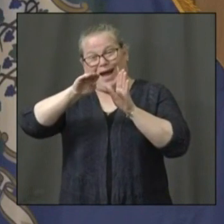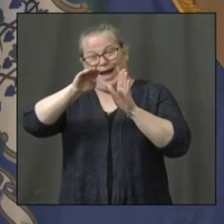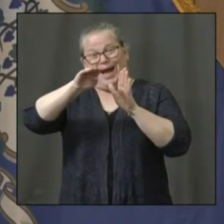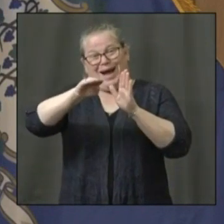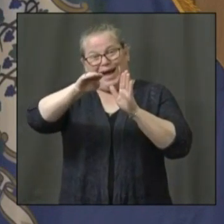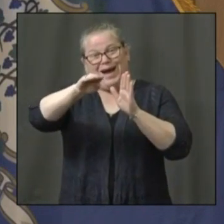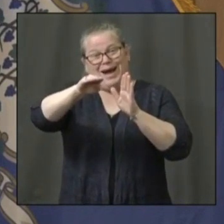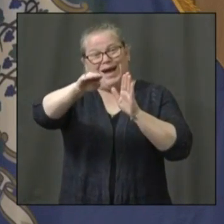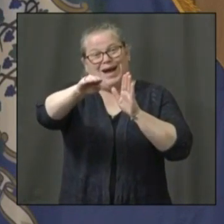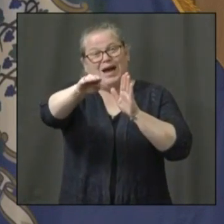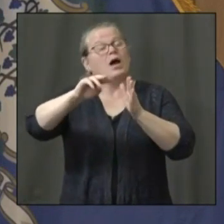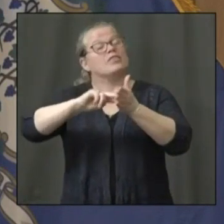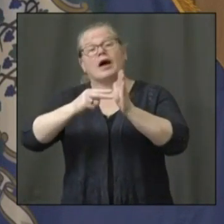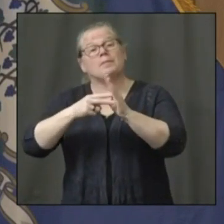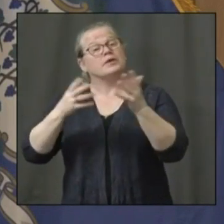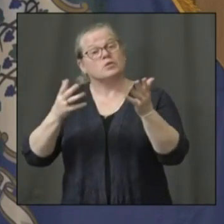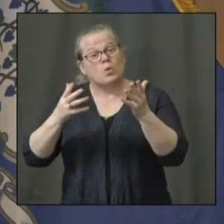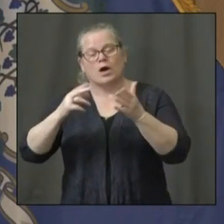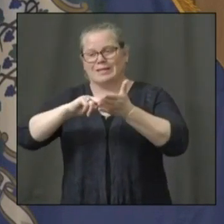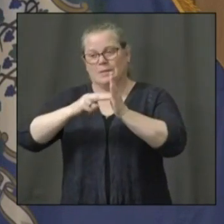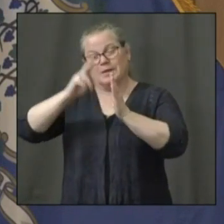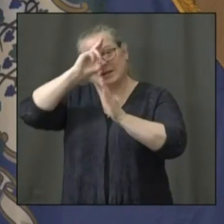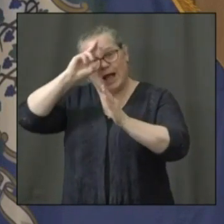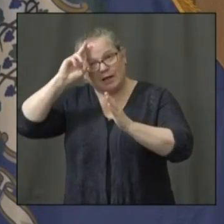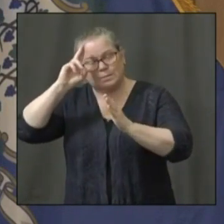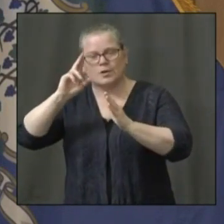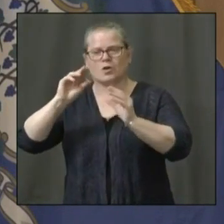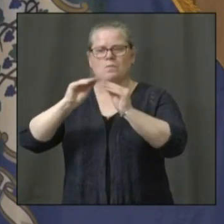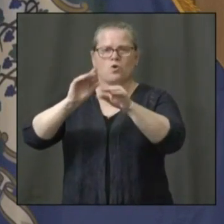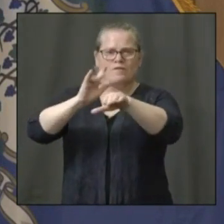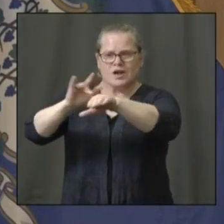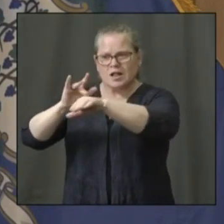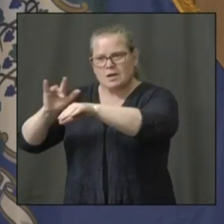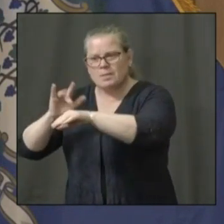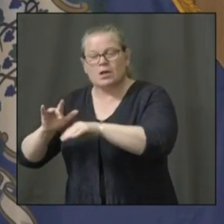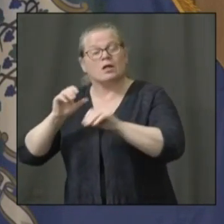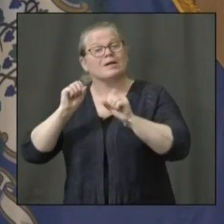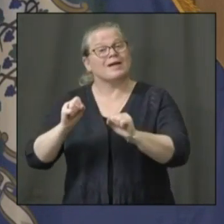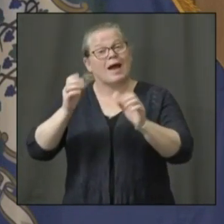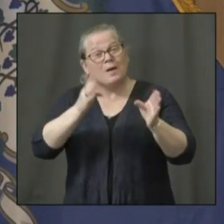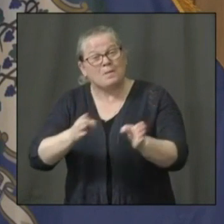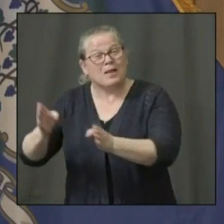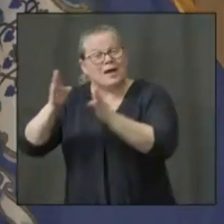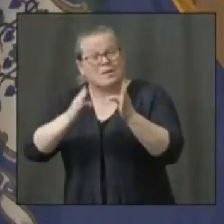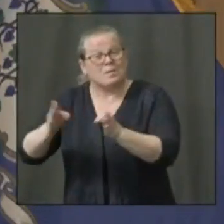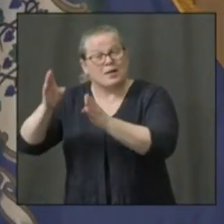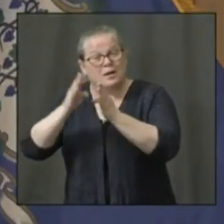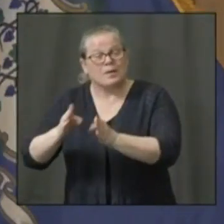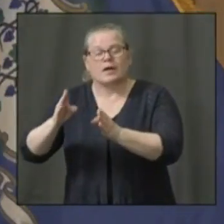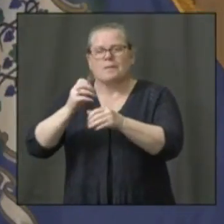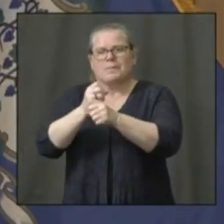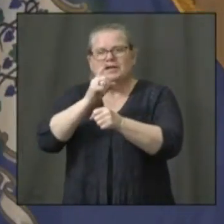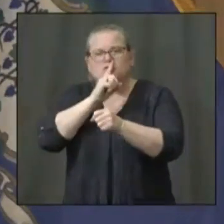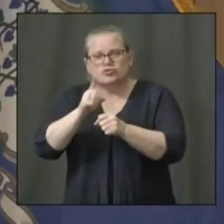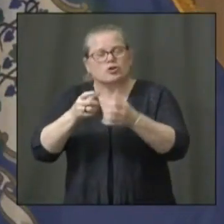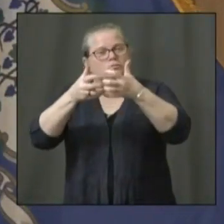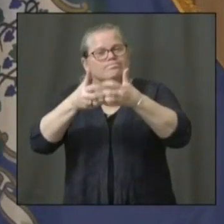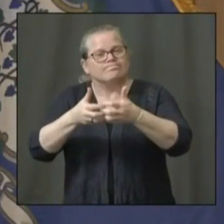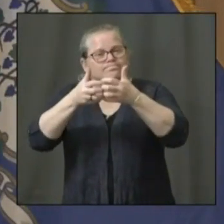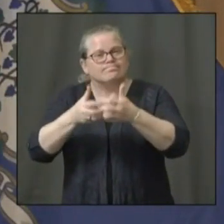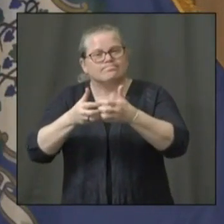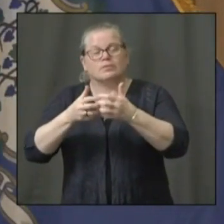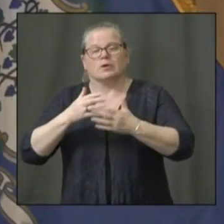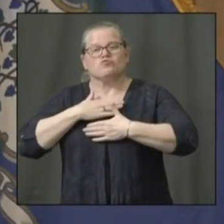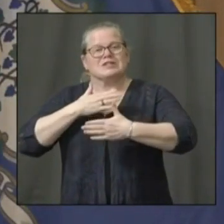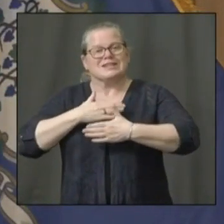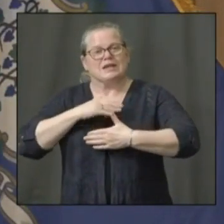hospitals more capacity. It gives them more time to plan. It gives them more time to make sure that we have ventilators and people in